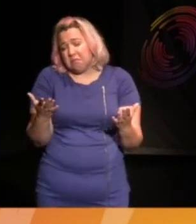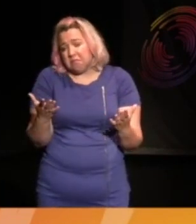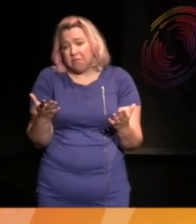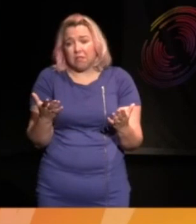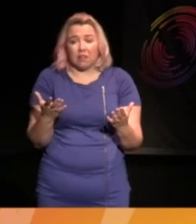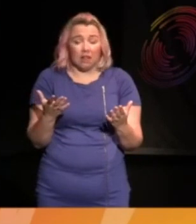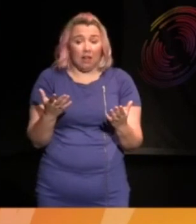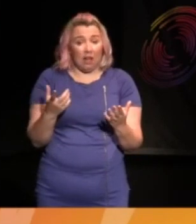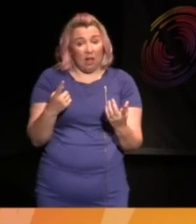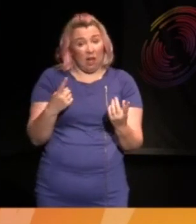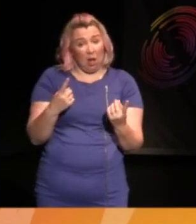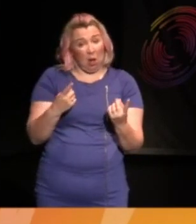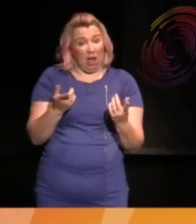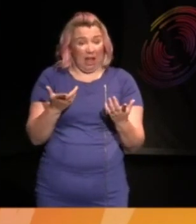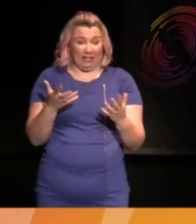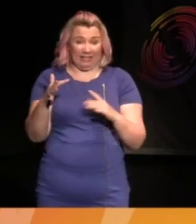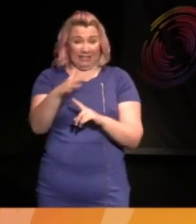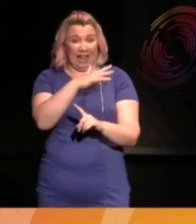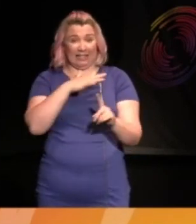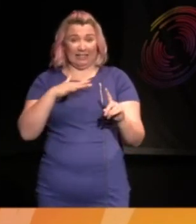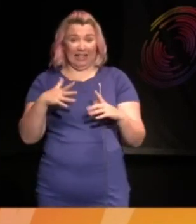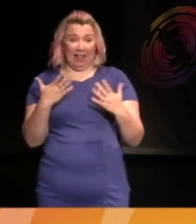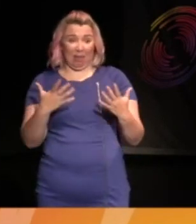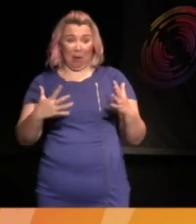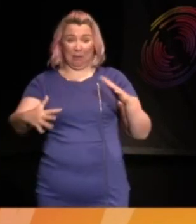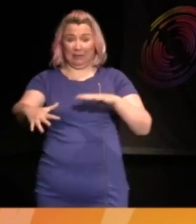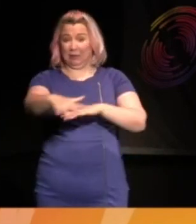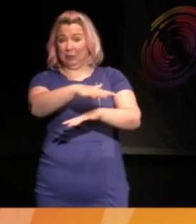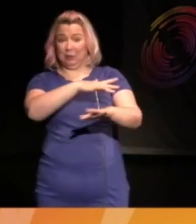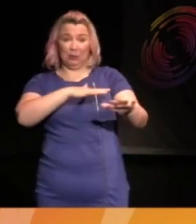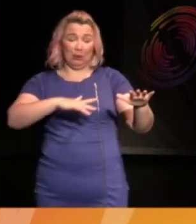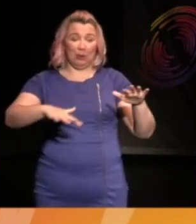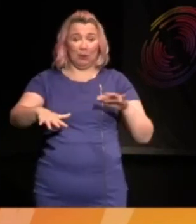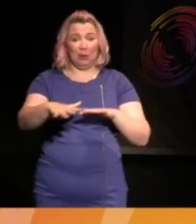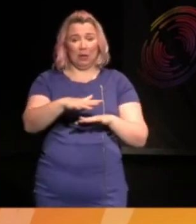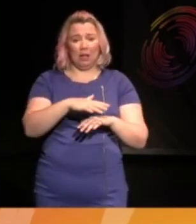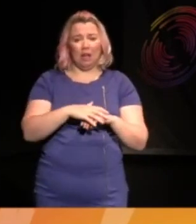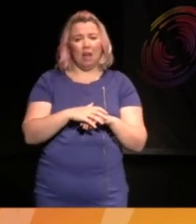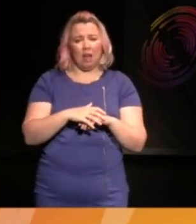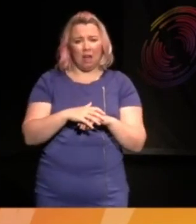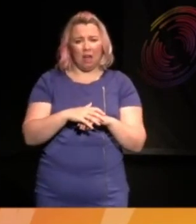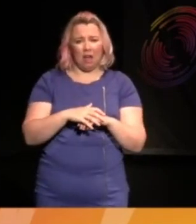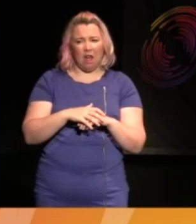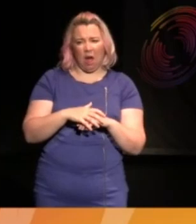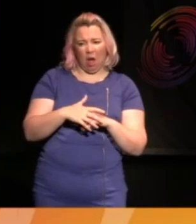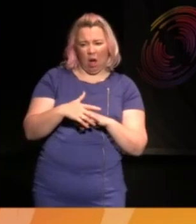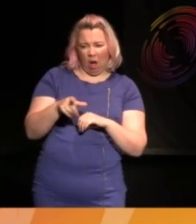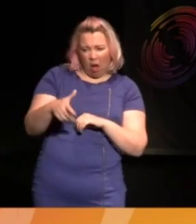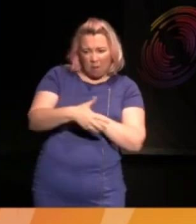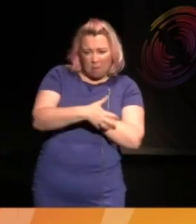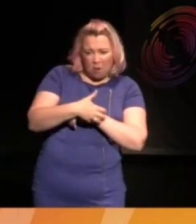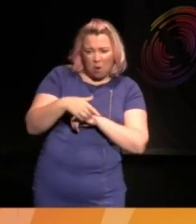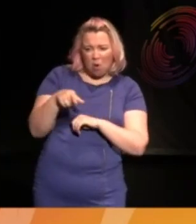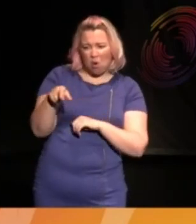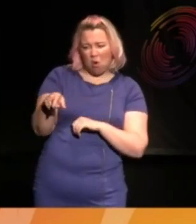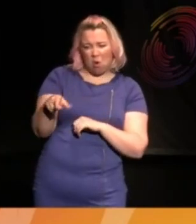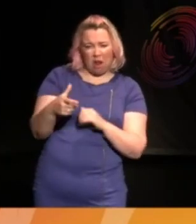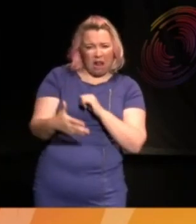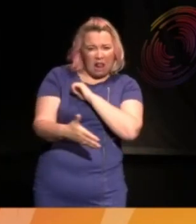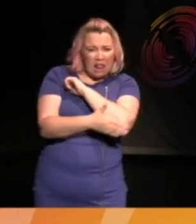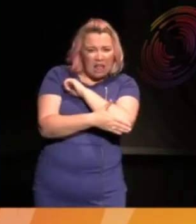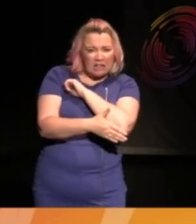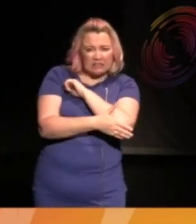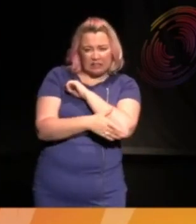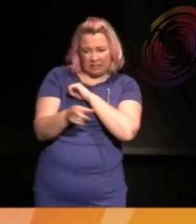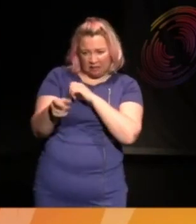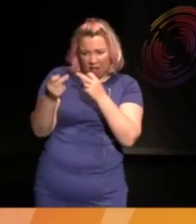we have a sort of a narrative in society that poor people have a really bad work ethic, people are just malingering, they don't want to